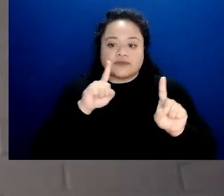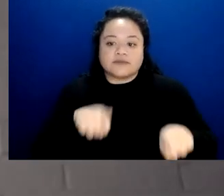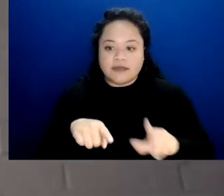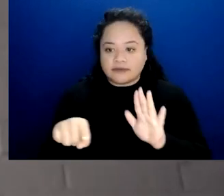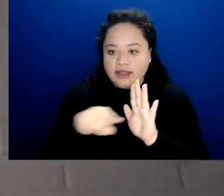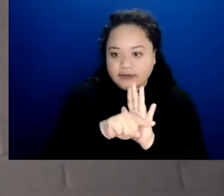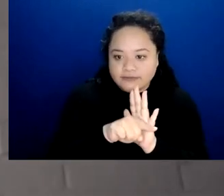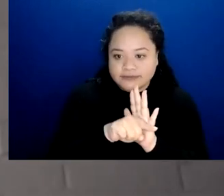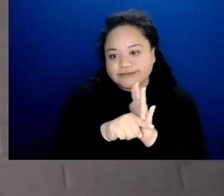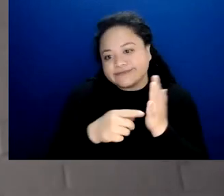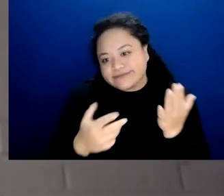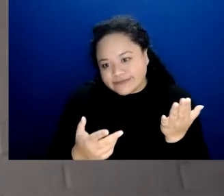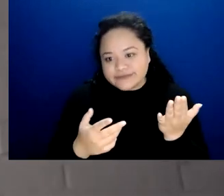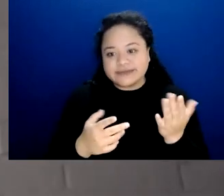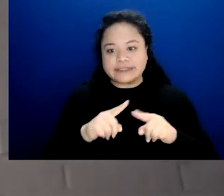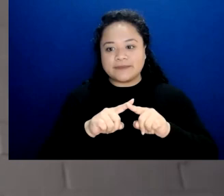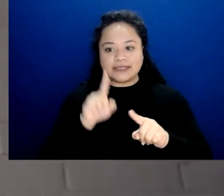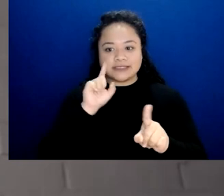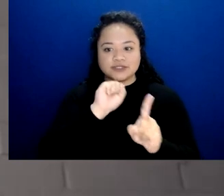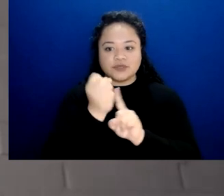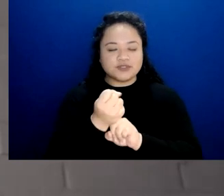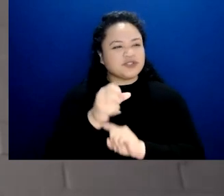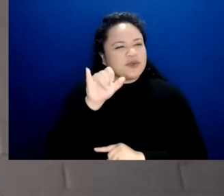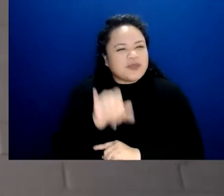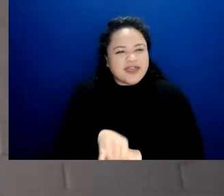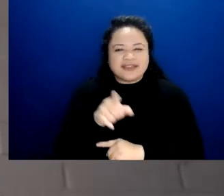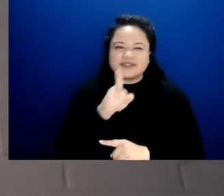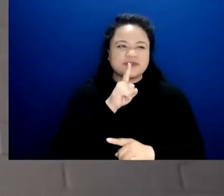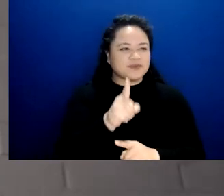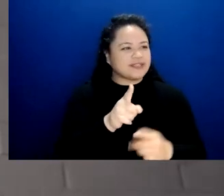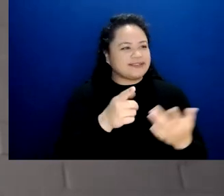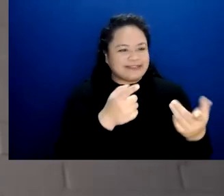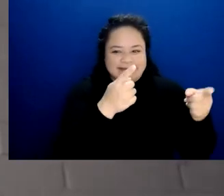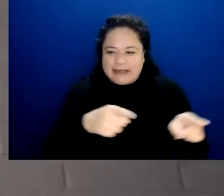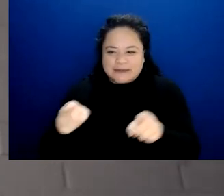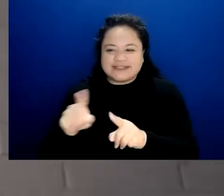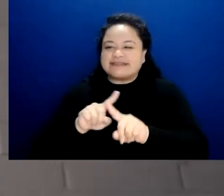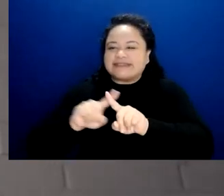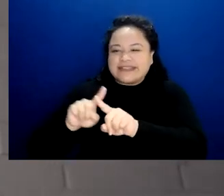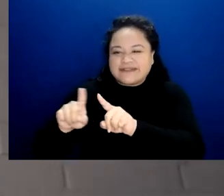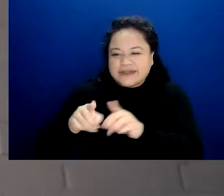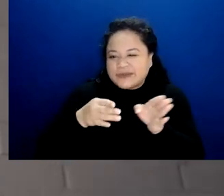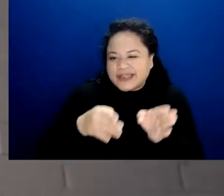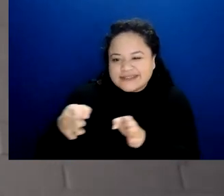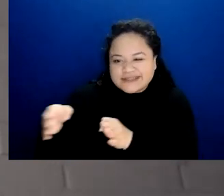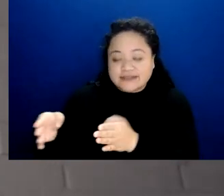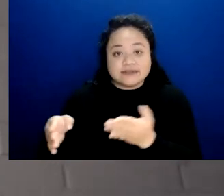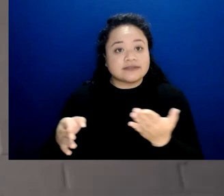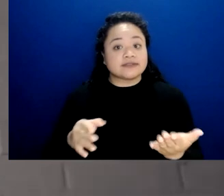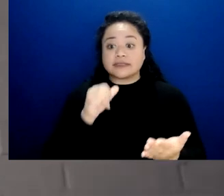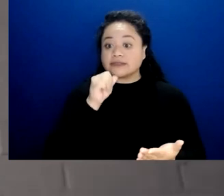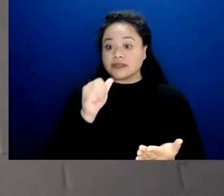situation. So it plays out in so many different ways, and it's very nuanced. It's not always so overt. It's